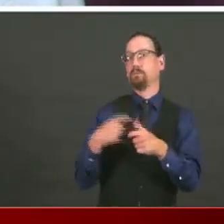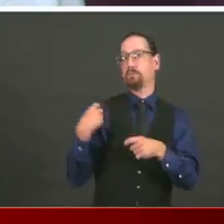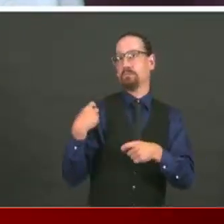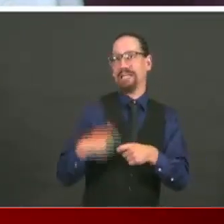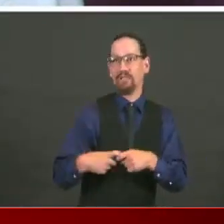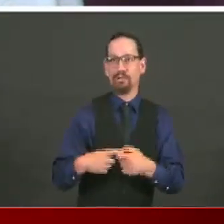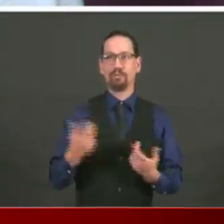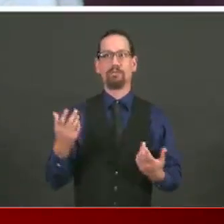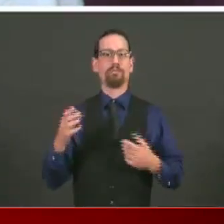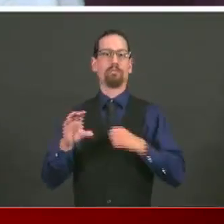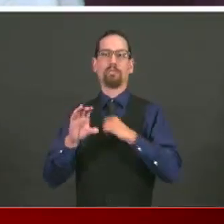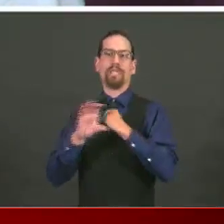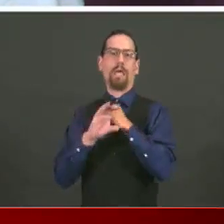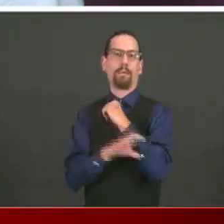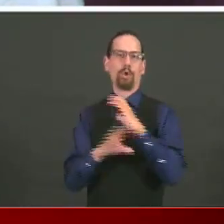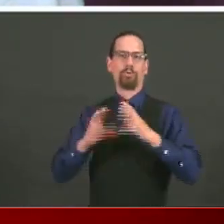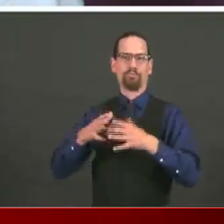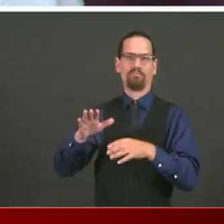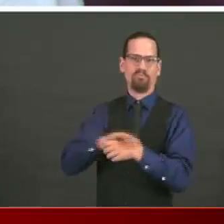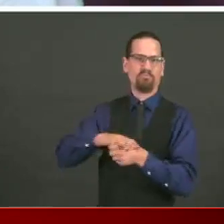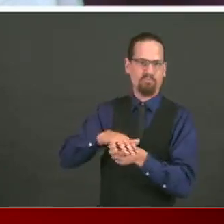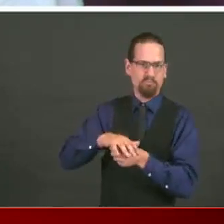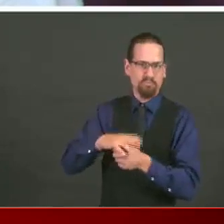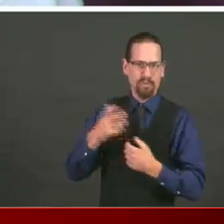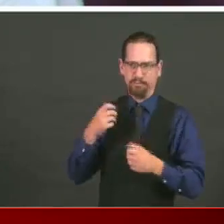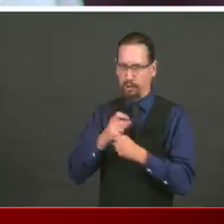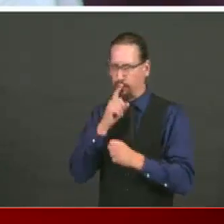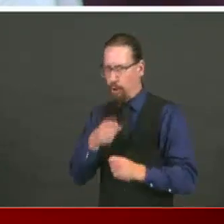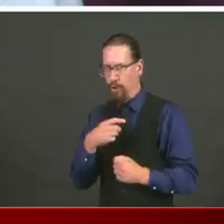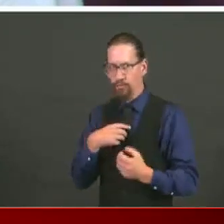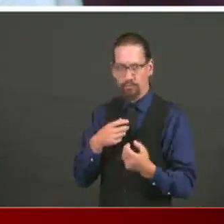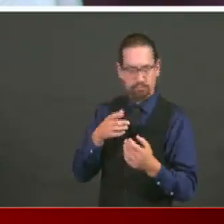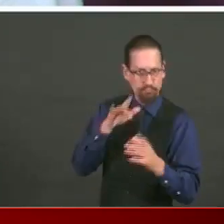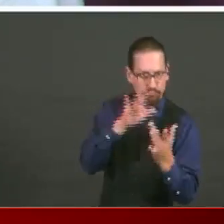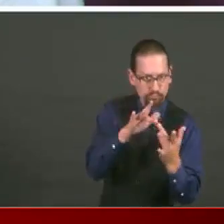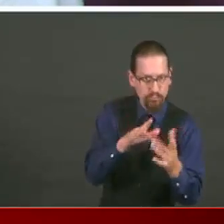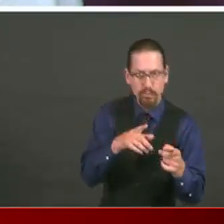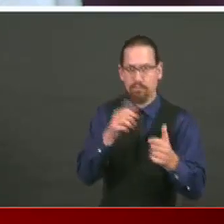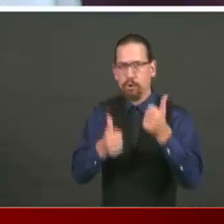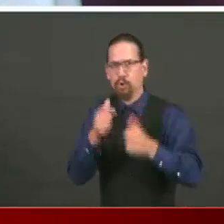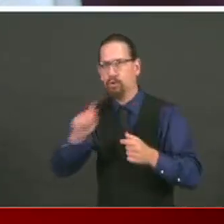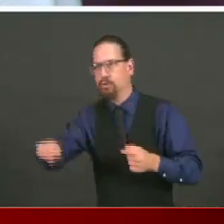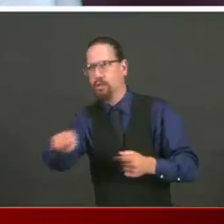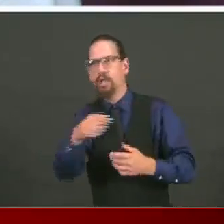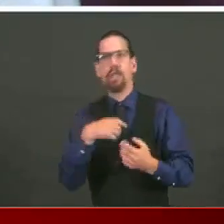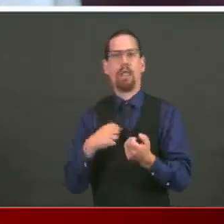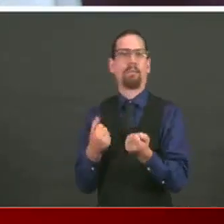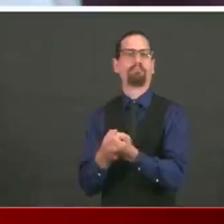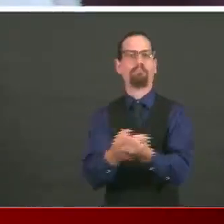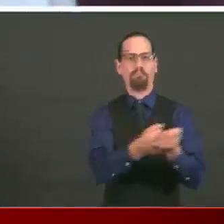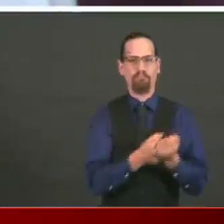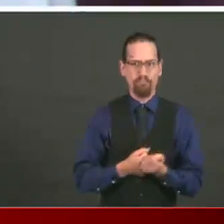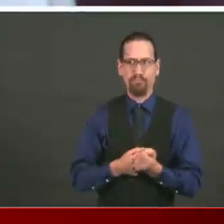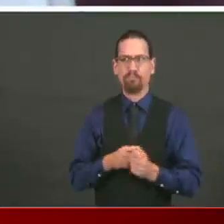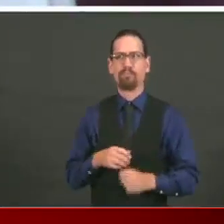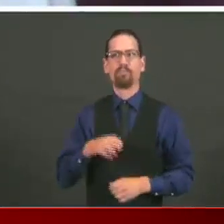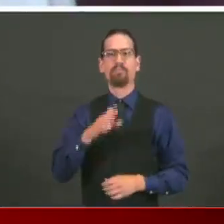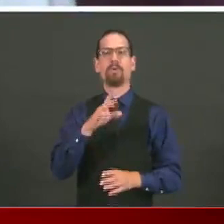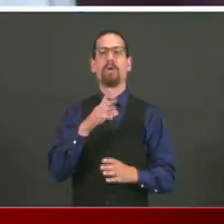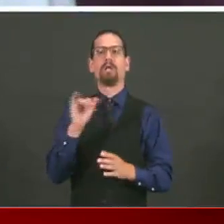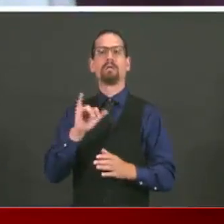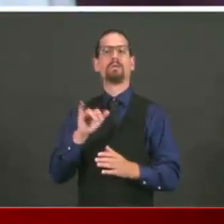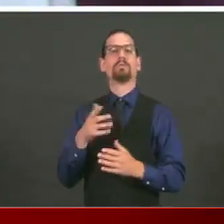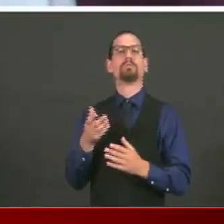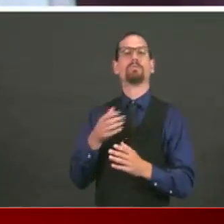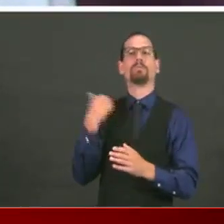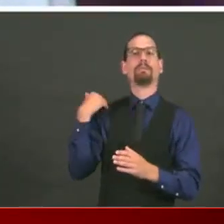Way, others in a coalition that will enable us to reach previously unconnected businesses, often